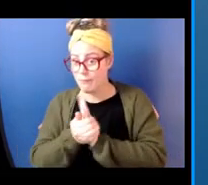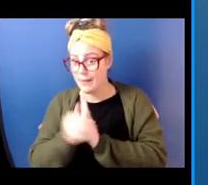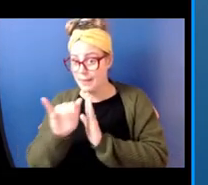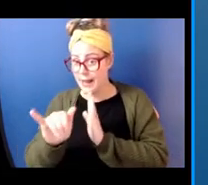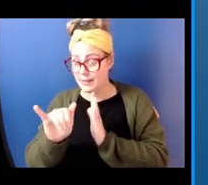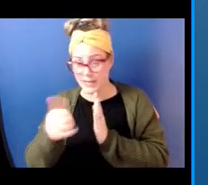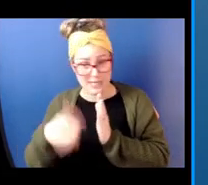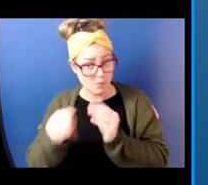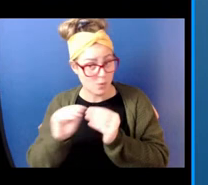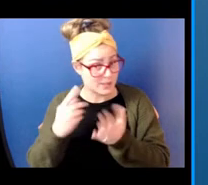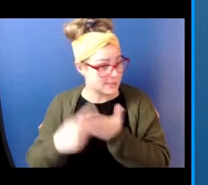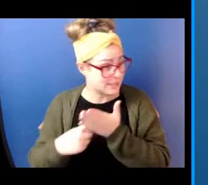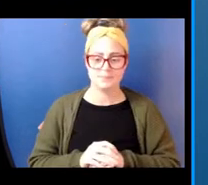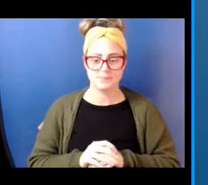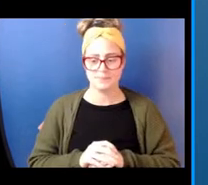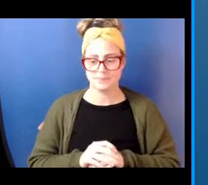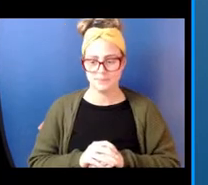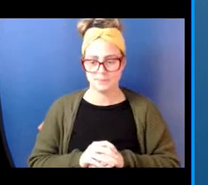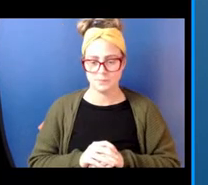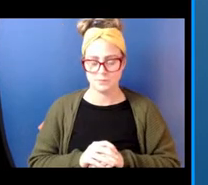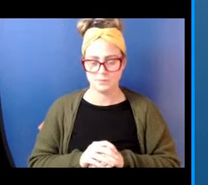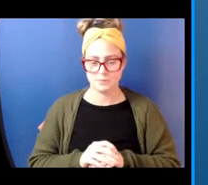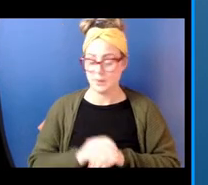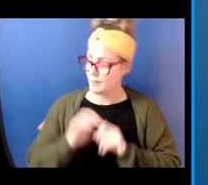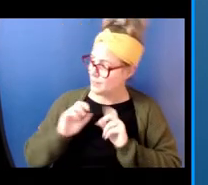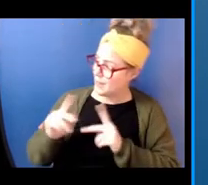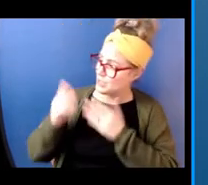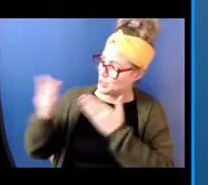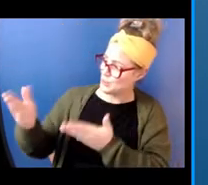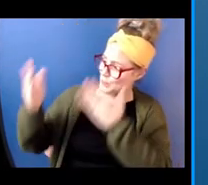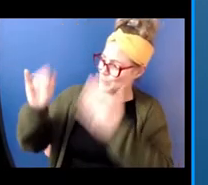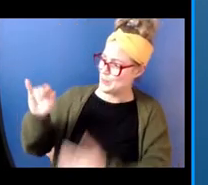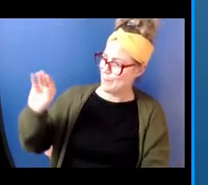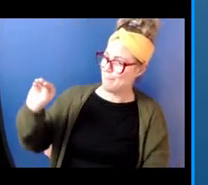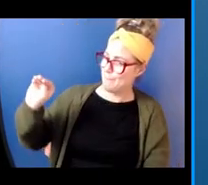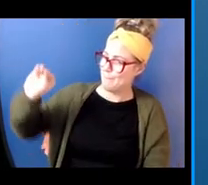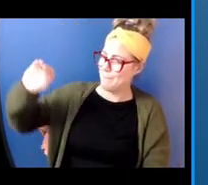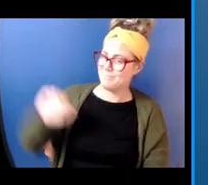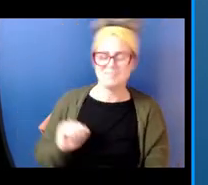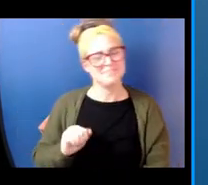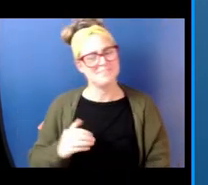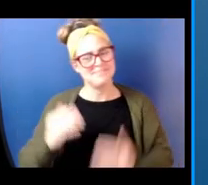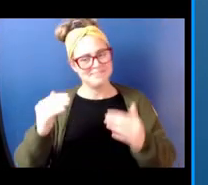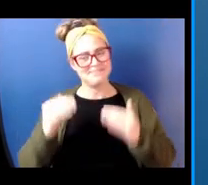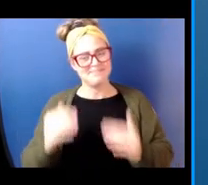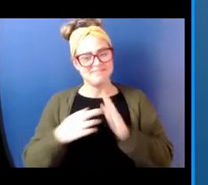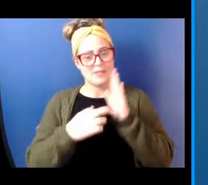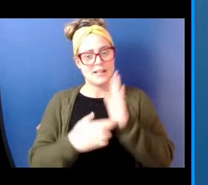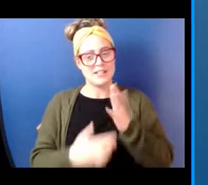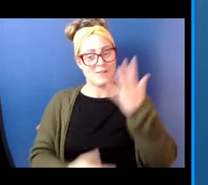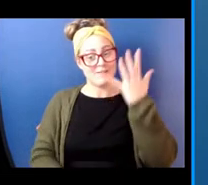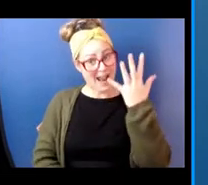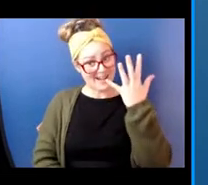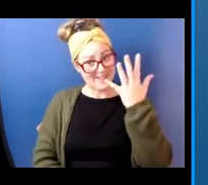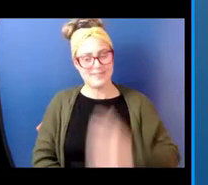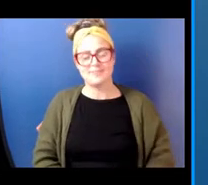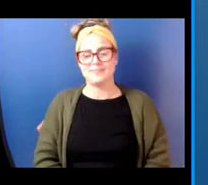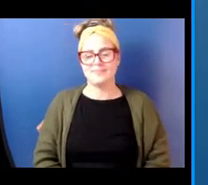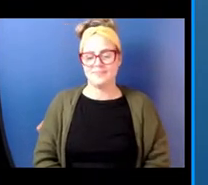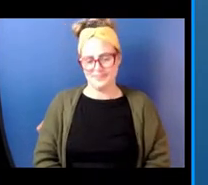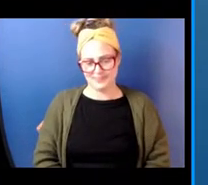further discussion all those in favor back to you Jim yeah uh we will move to regulation five which